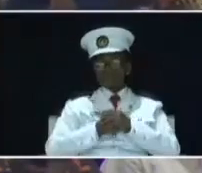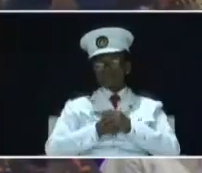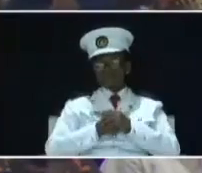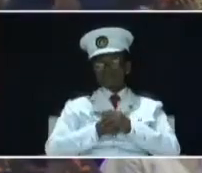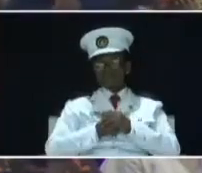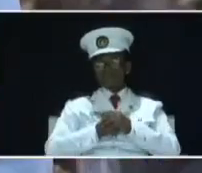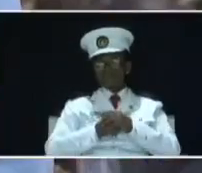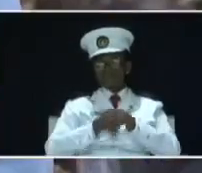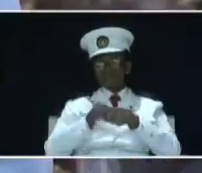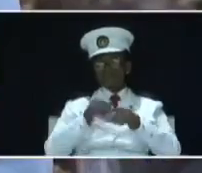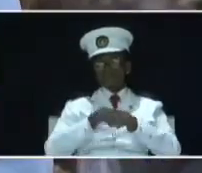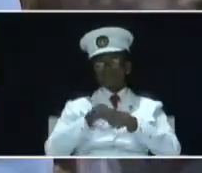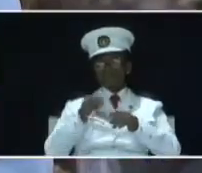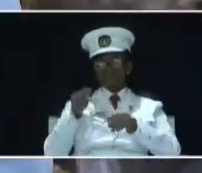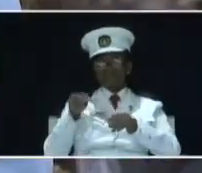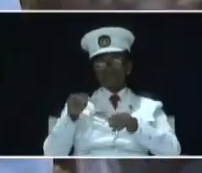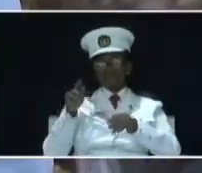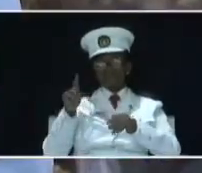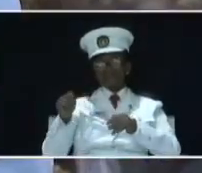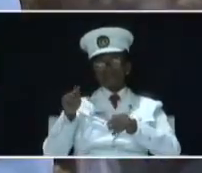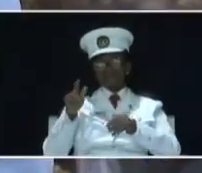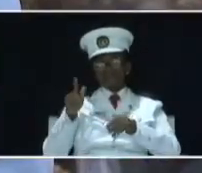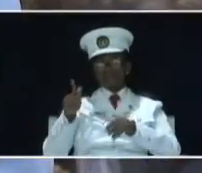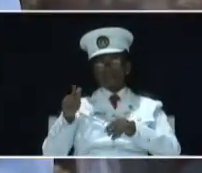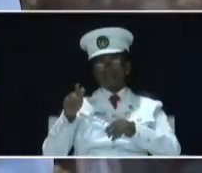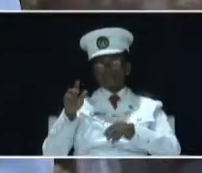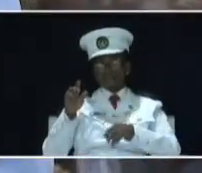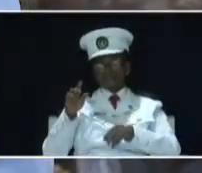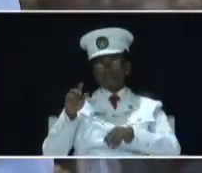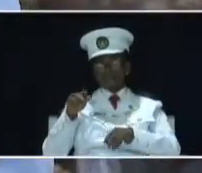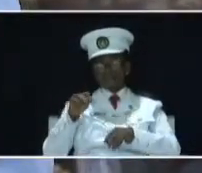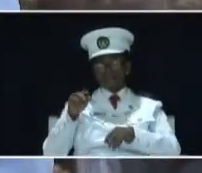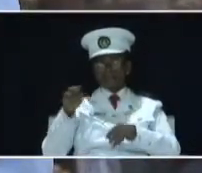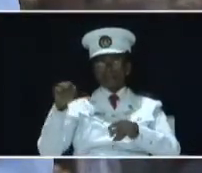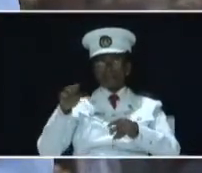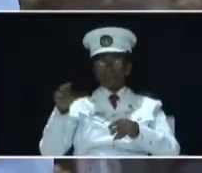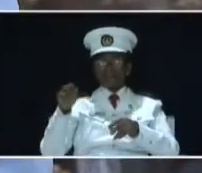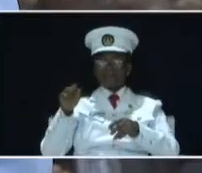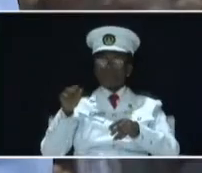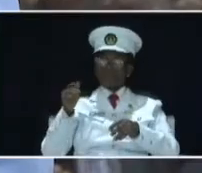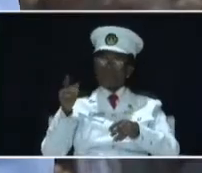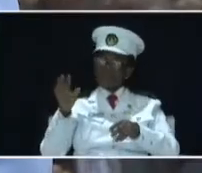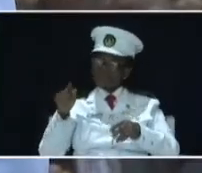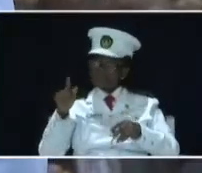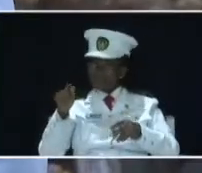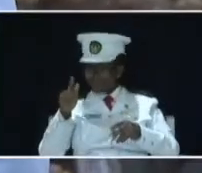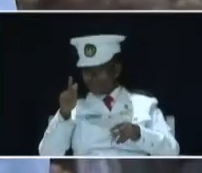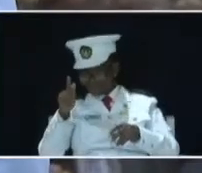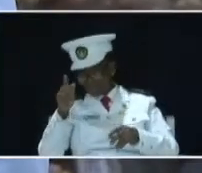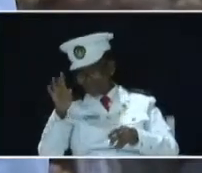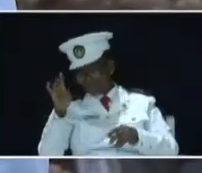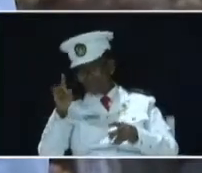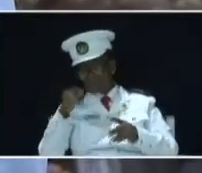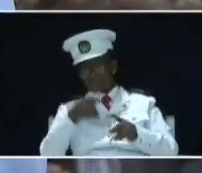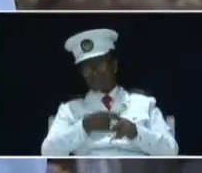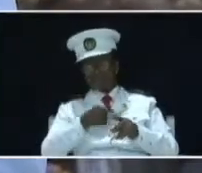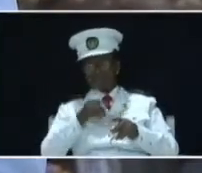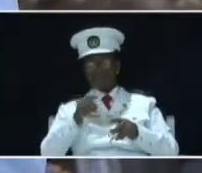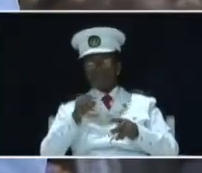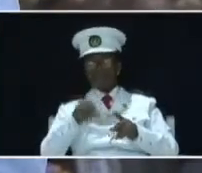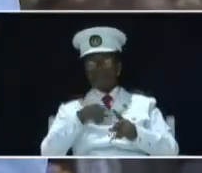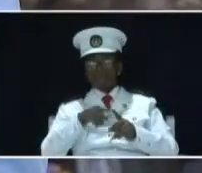In Matthew 28, from verse 18 to 20, Matthew 28, from verse 18 to 20, when